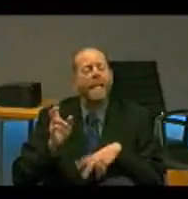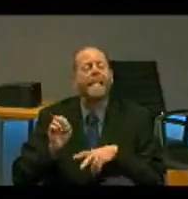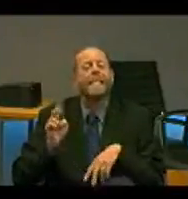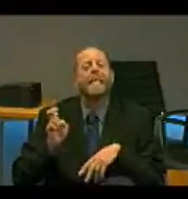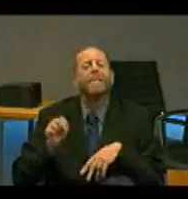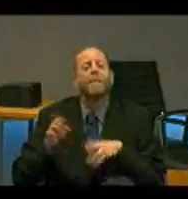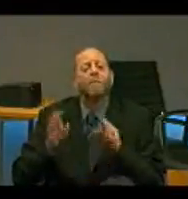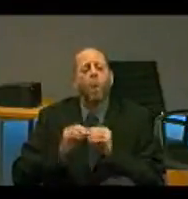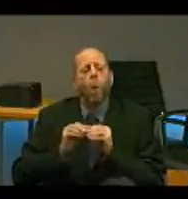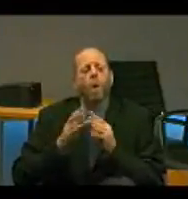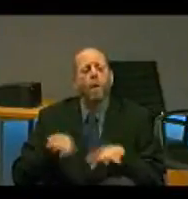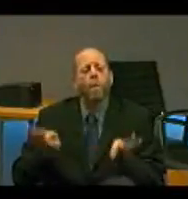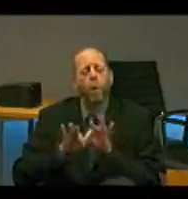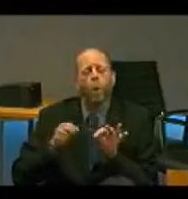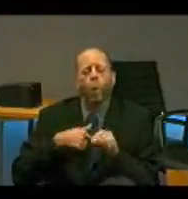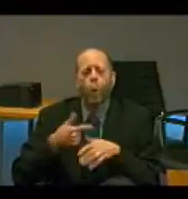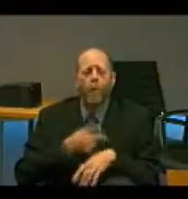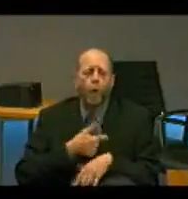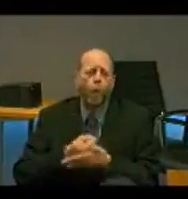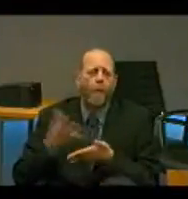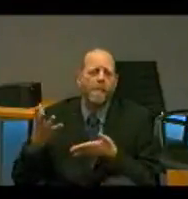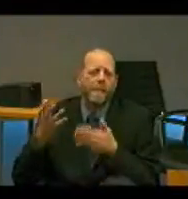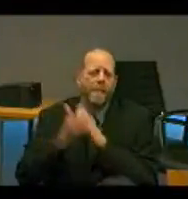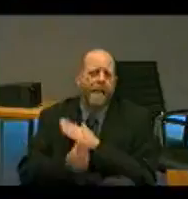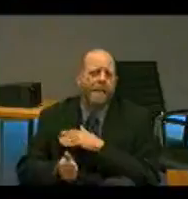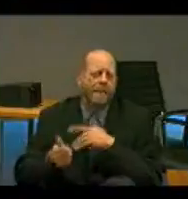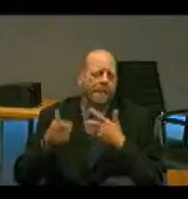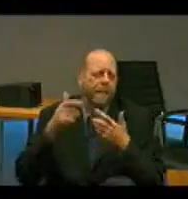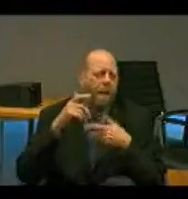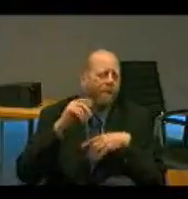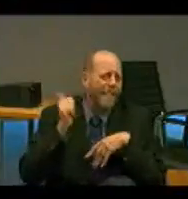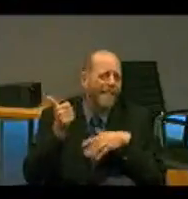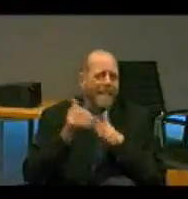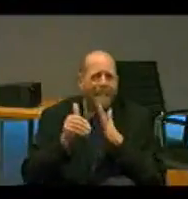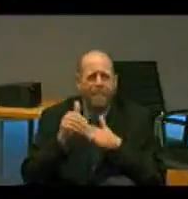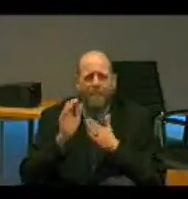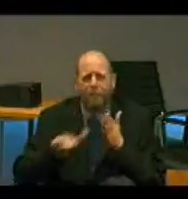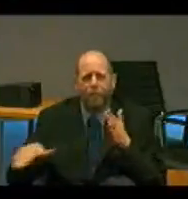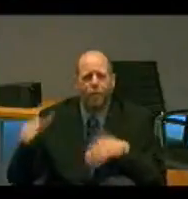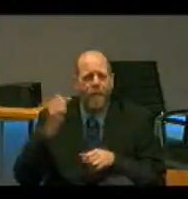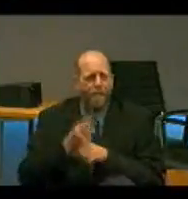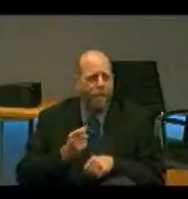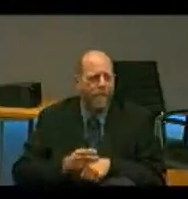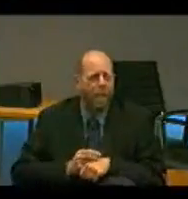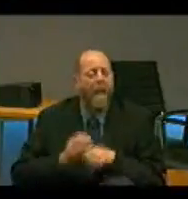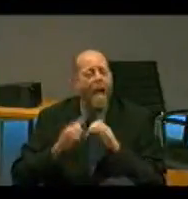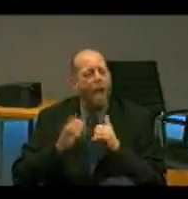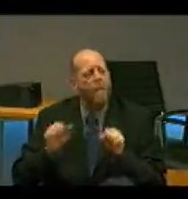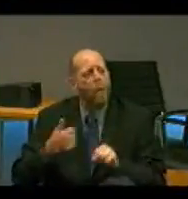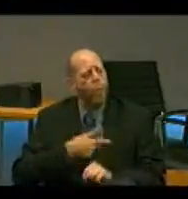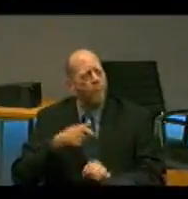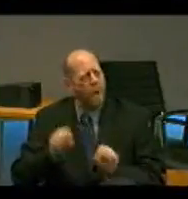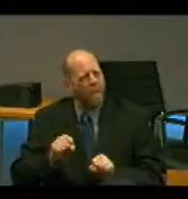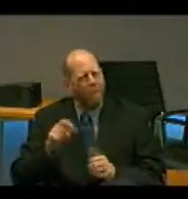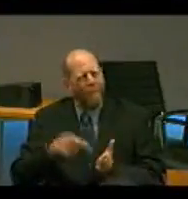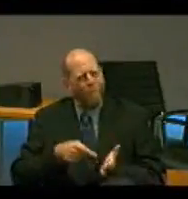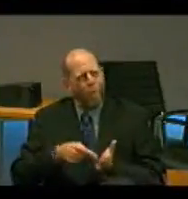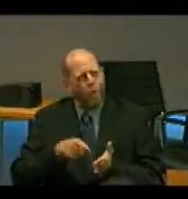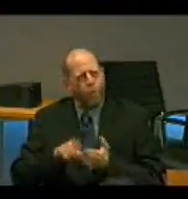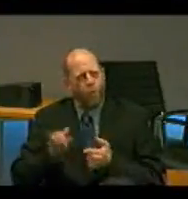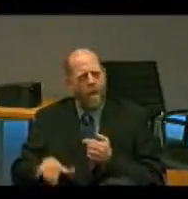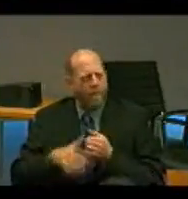more important. We are wasting the talents and skills of tens of thousands of children every year. How can we possibly afford to do